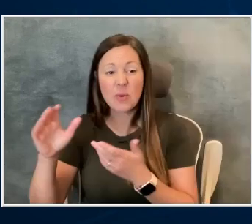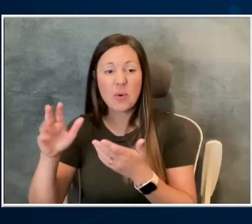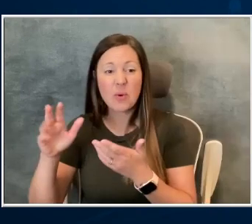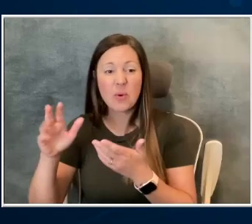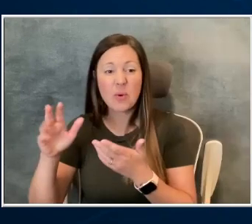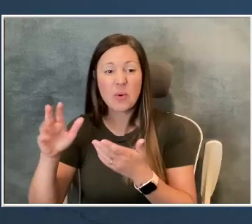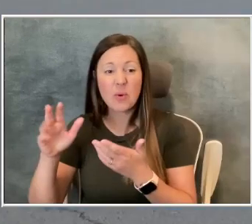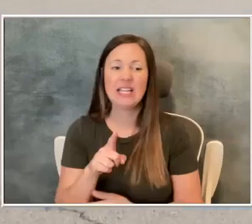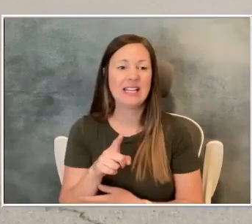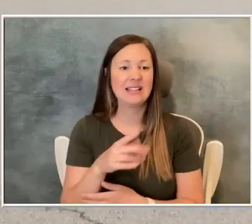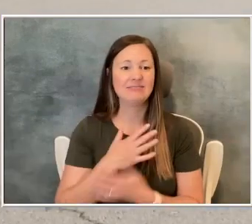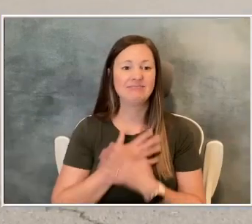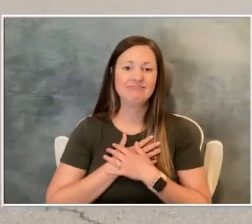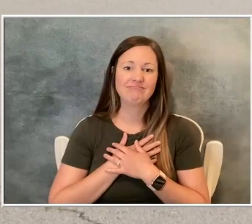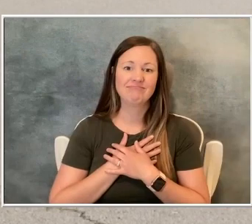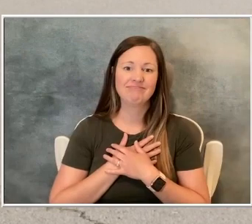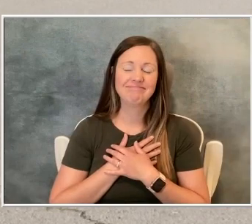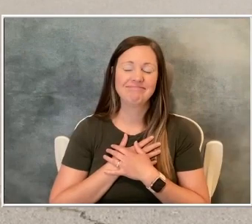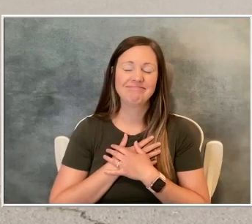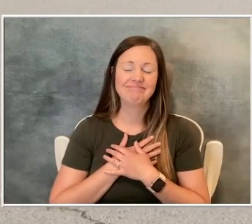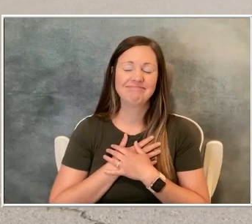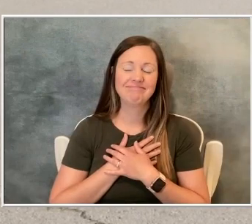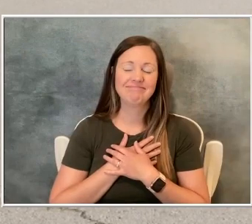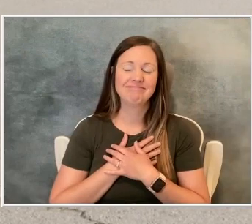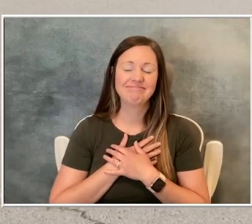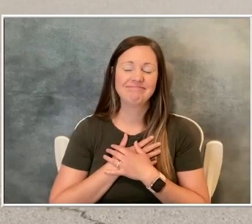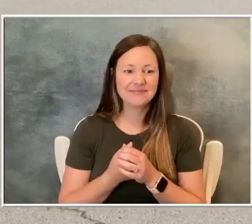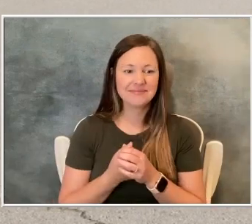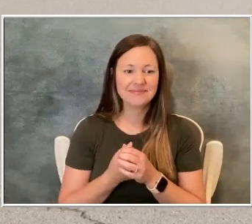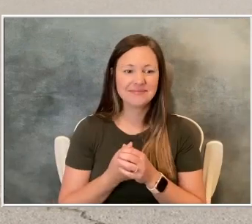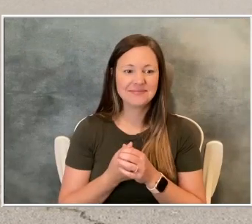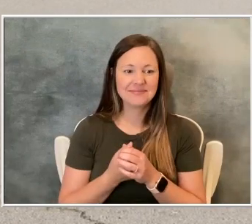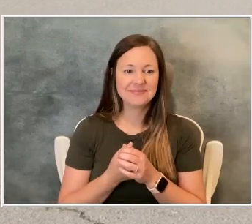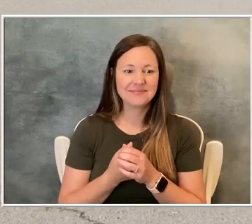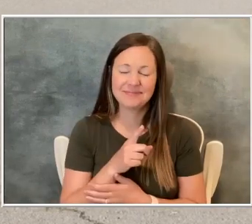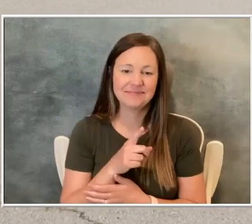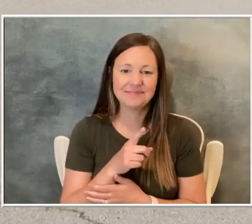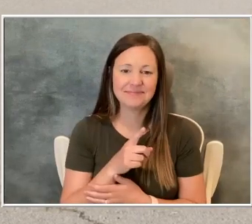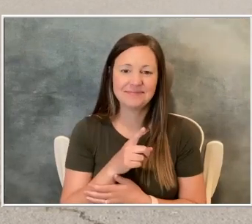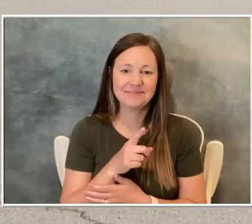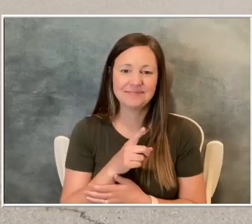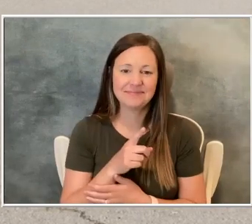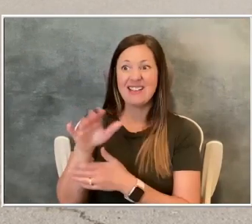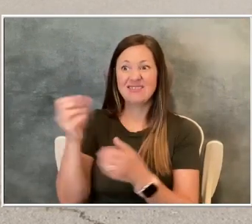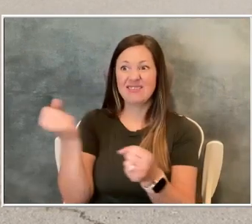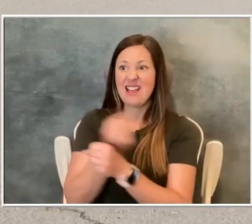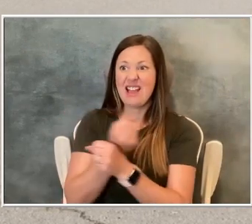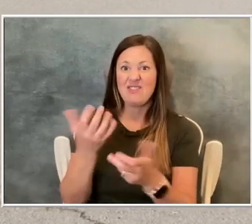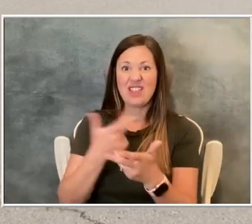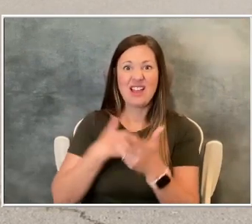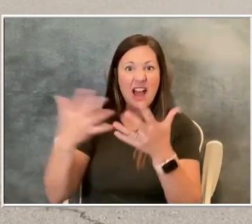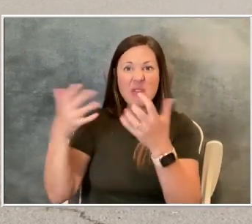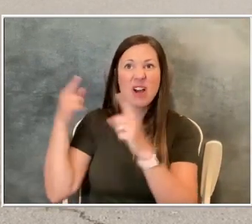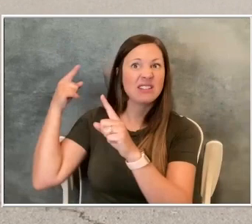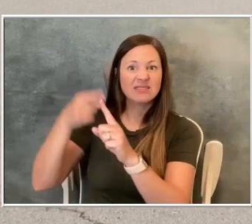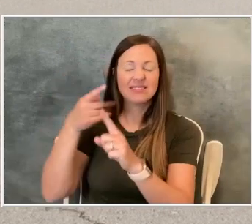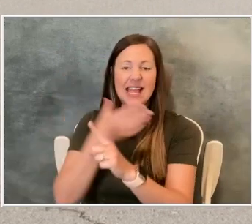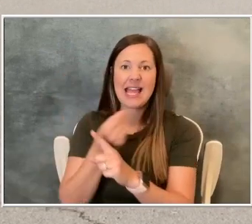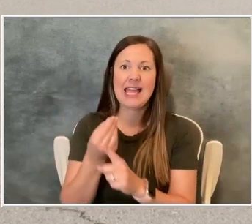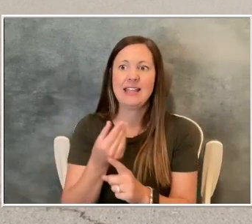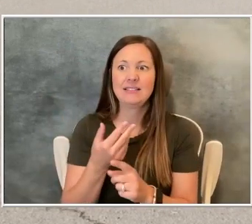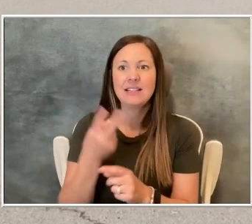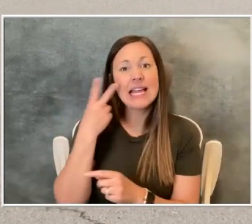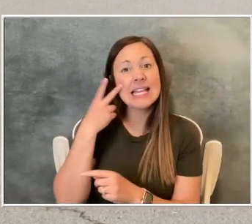I don't know, I'm trying not to get teary too. It's been everything I've ever wanted. And then, seeing them grow and watching